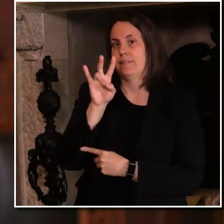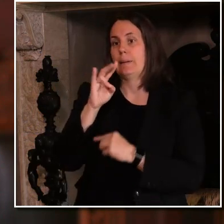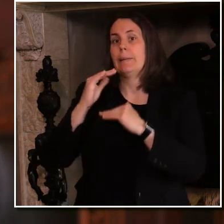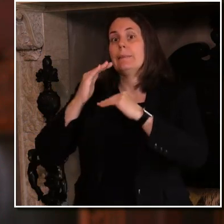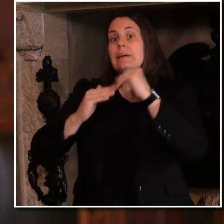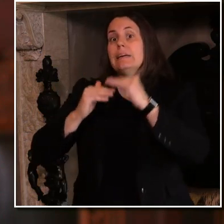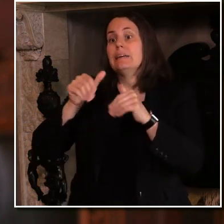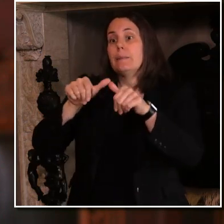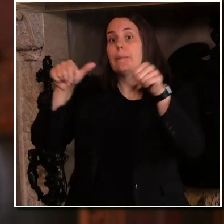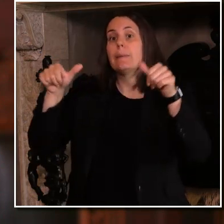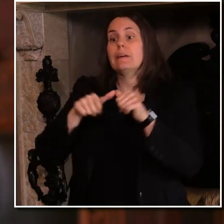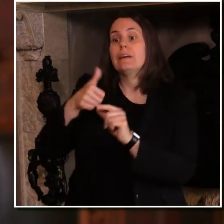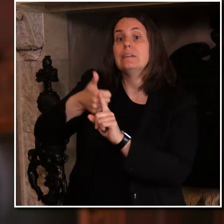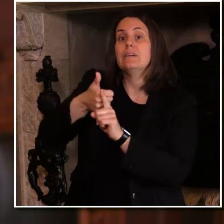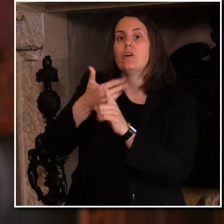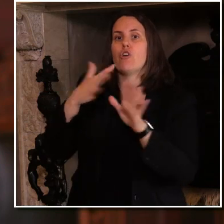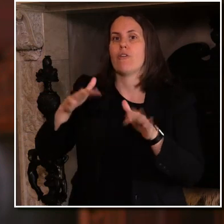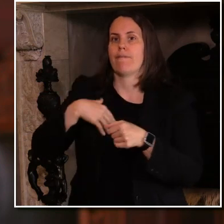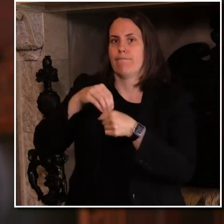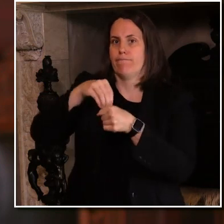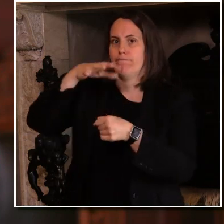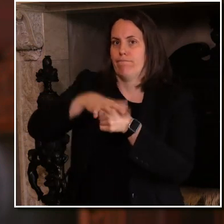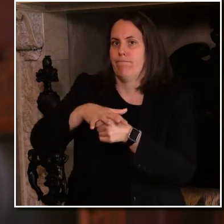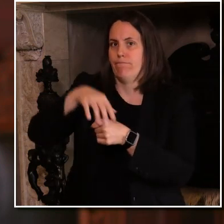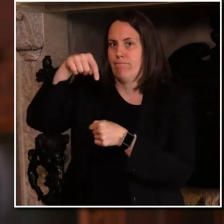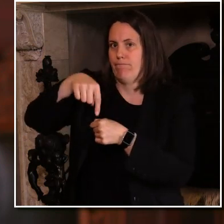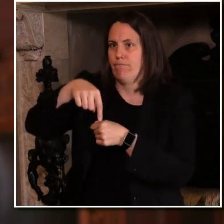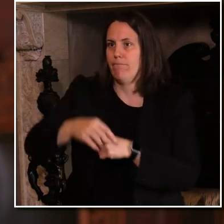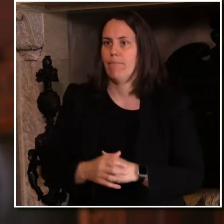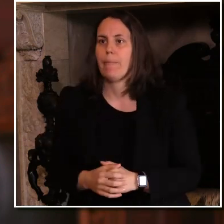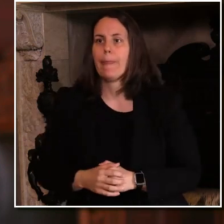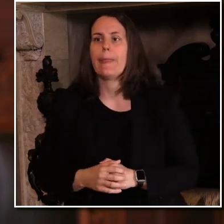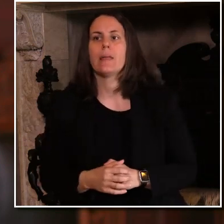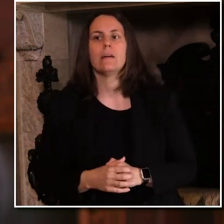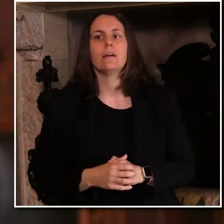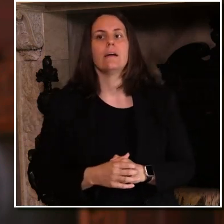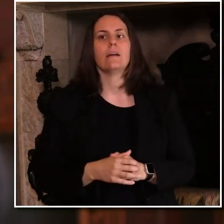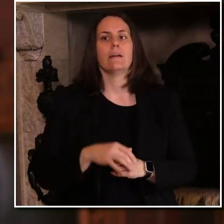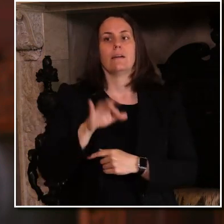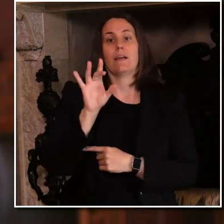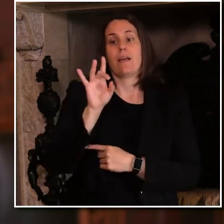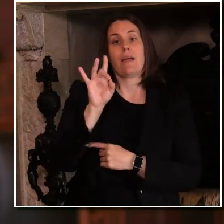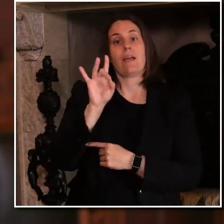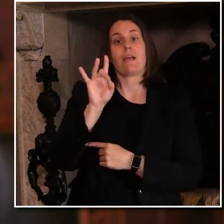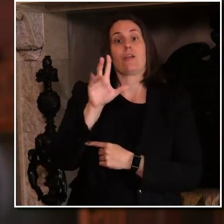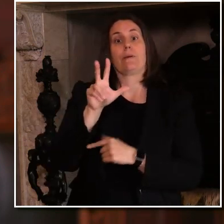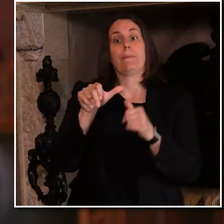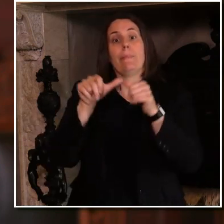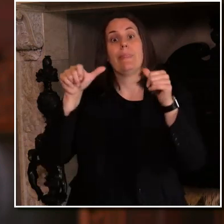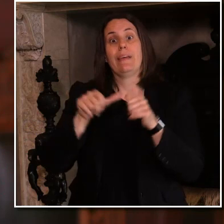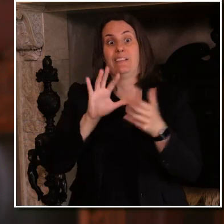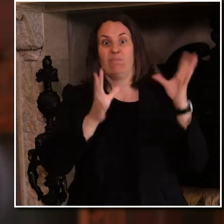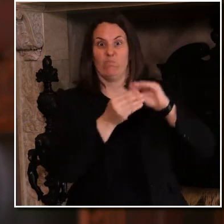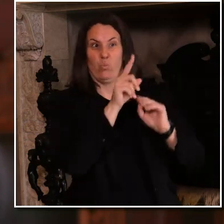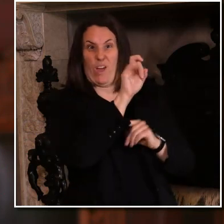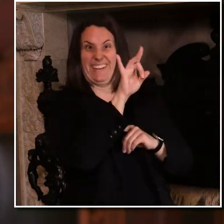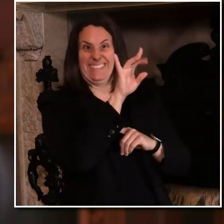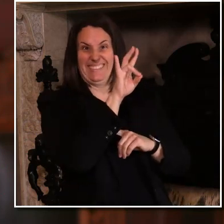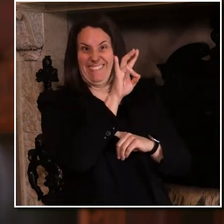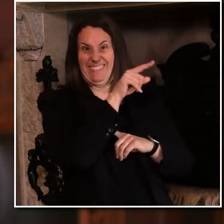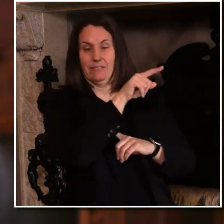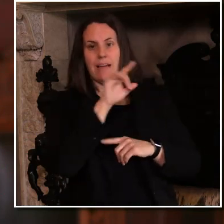facilities, 48 in workplace settings, 25 in group housing, 11 in